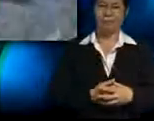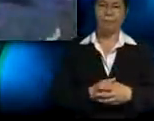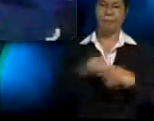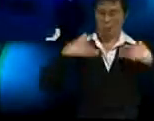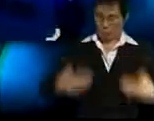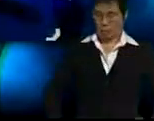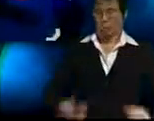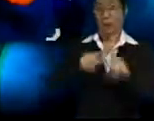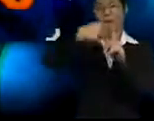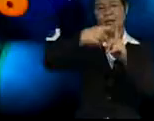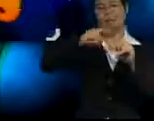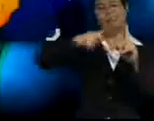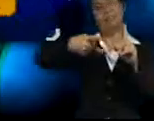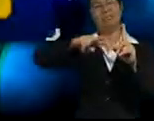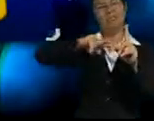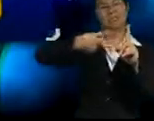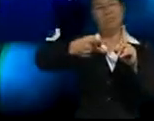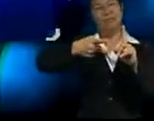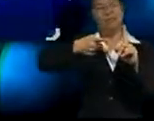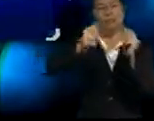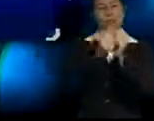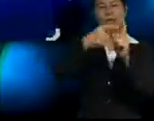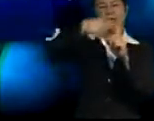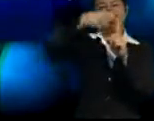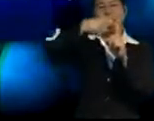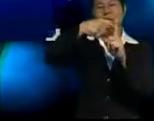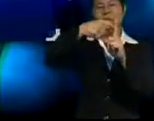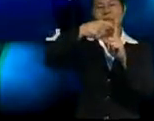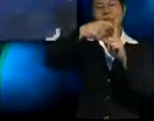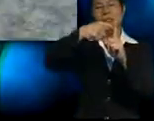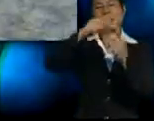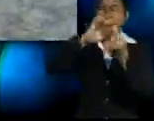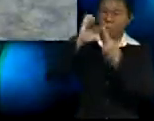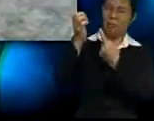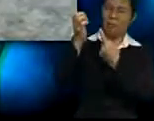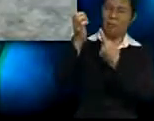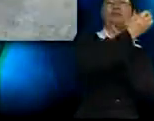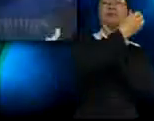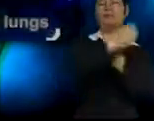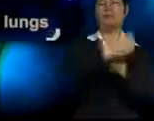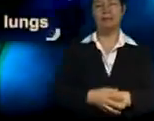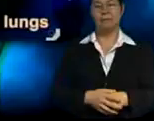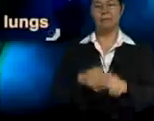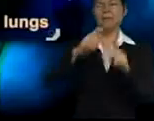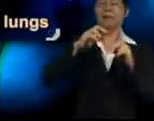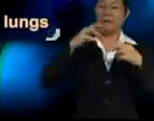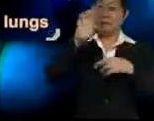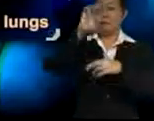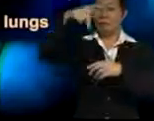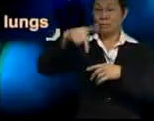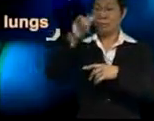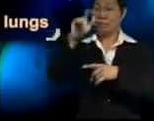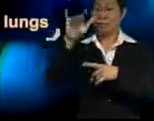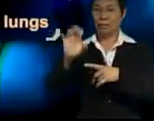Their body temperature changes with the temperature of their surroundings. Reptiles